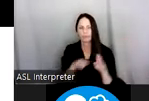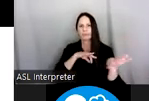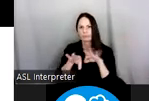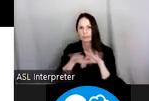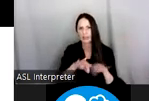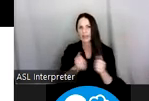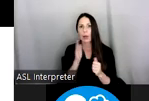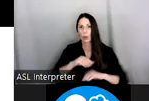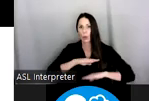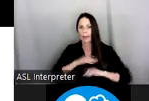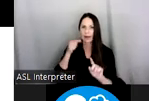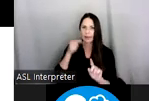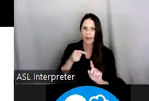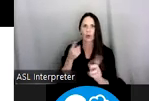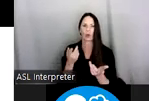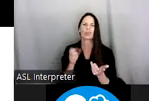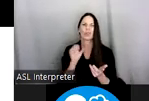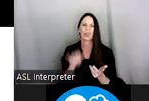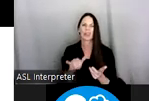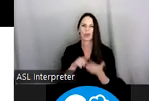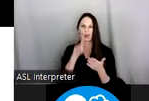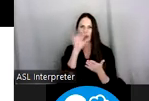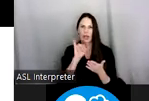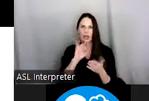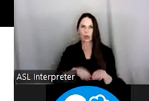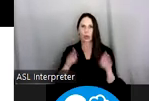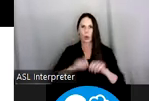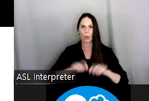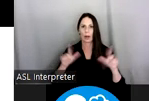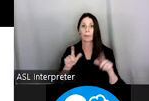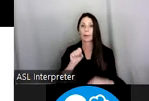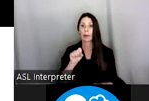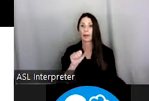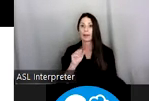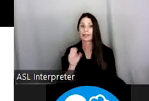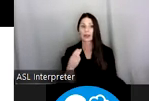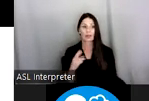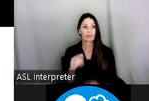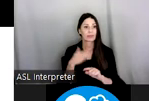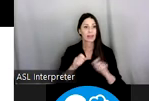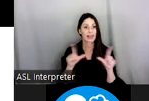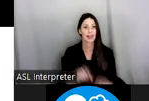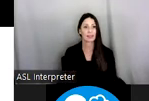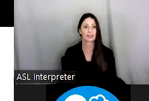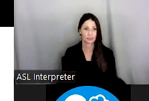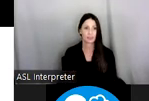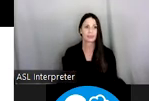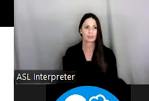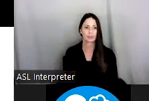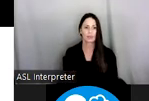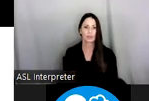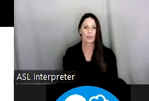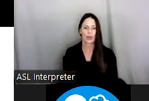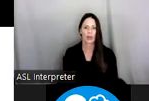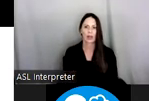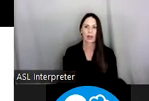So that's what it'll look like when you open it up. Sarah, can we do the next slide? Okay.